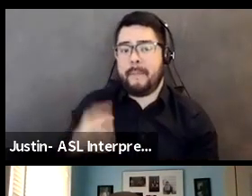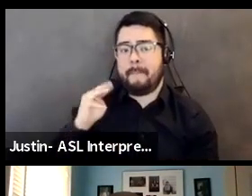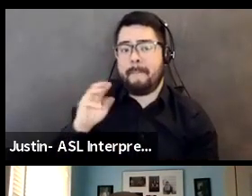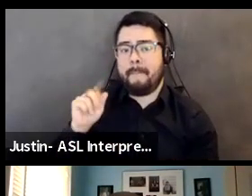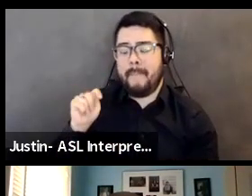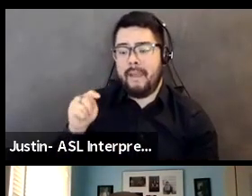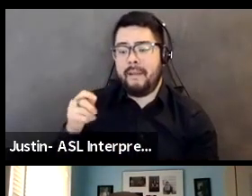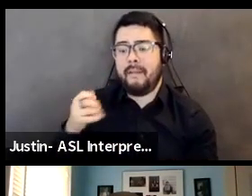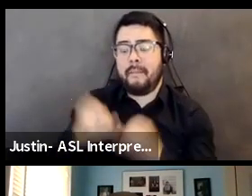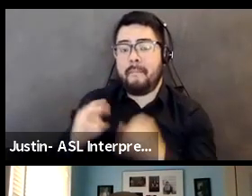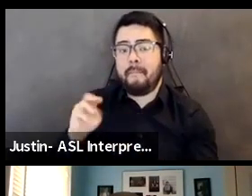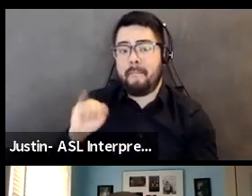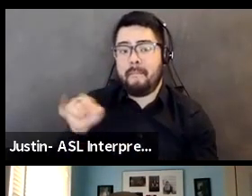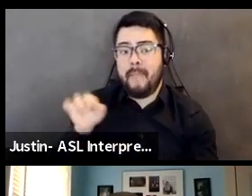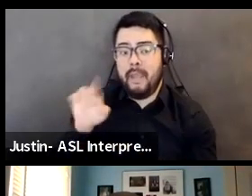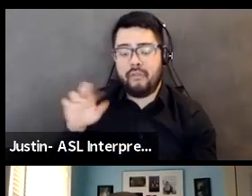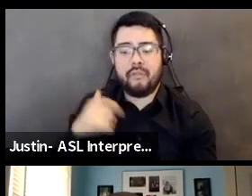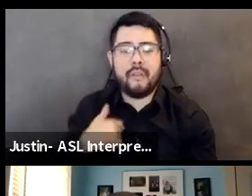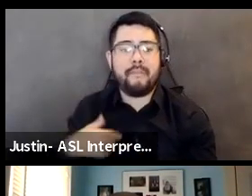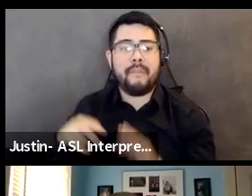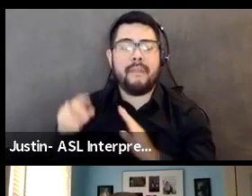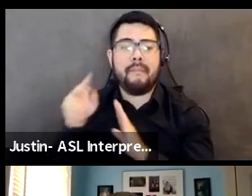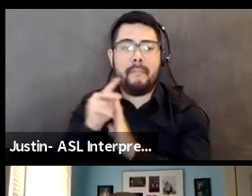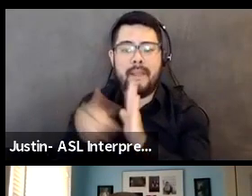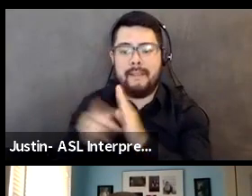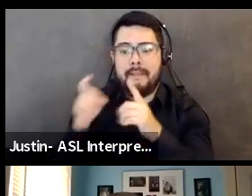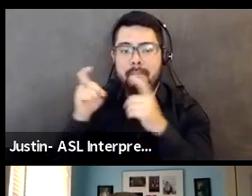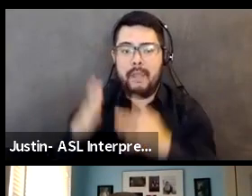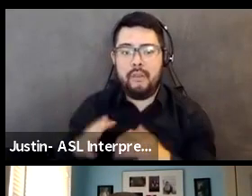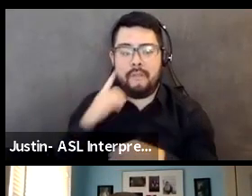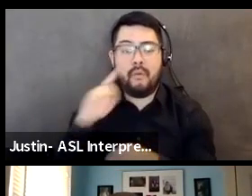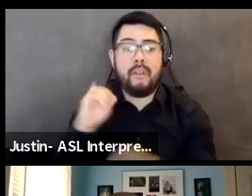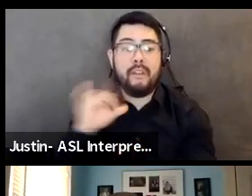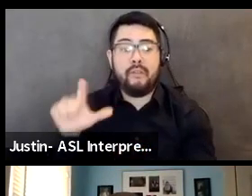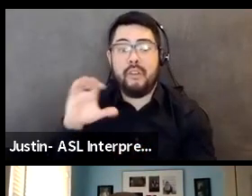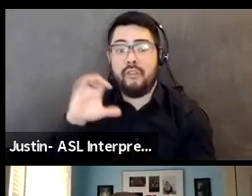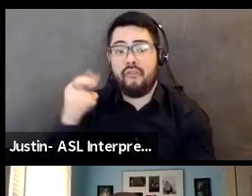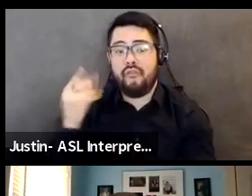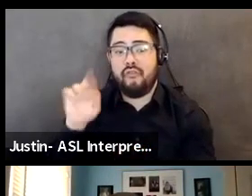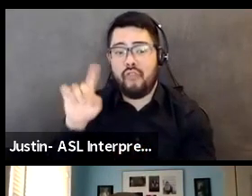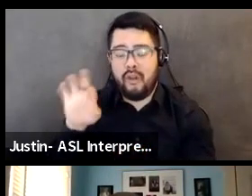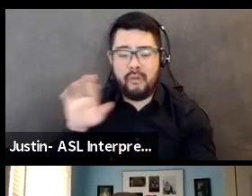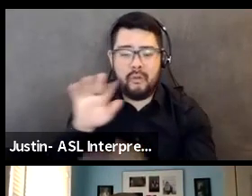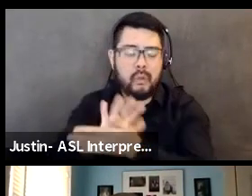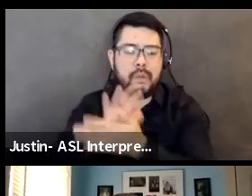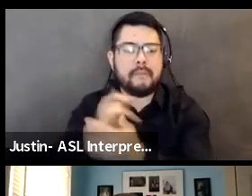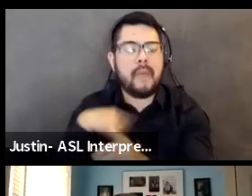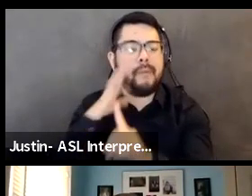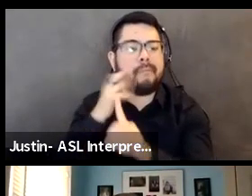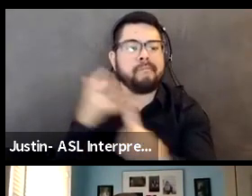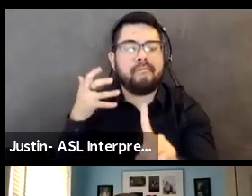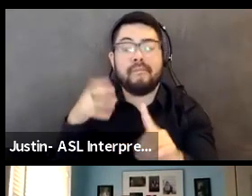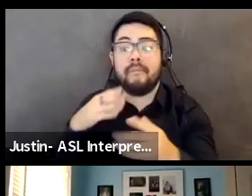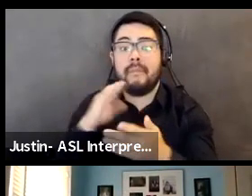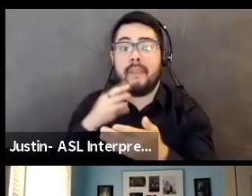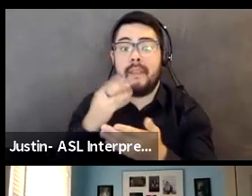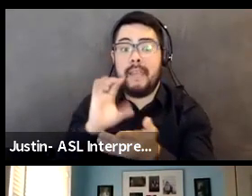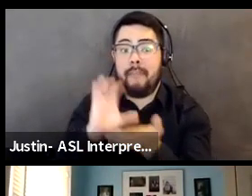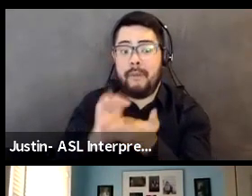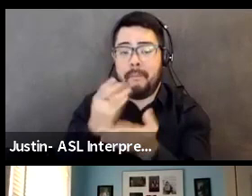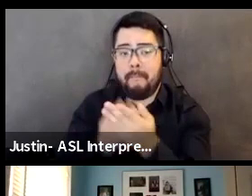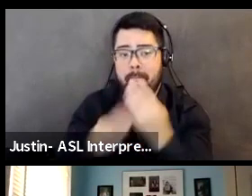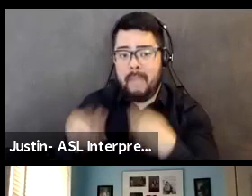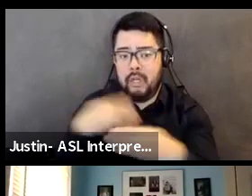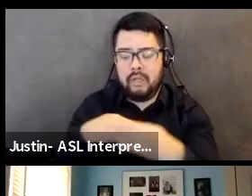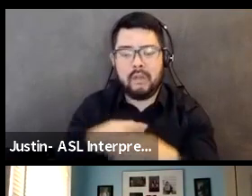policy manager at the illinois network of charter schools today i'll be discussing the district's capital budget incx is encouraged to see an increased